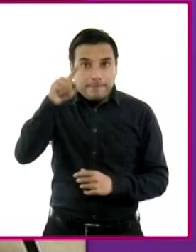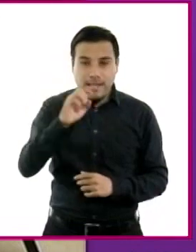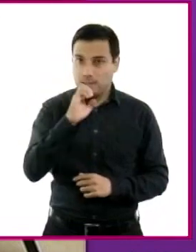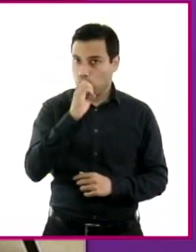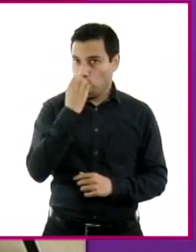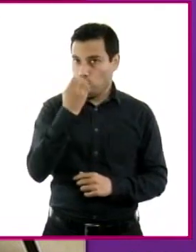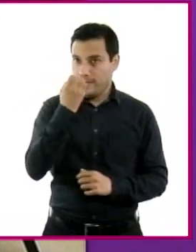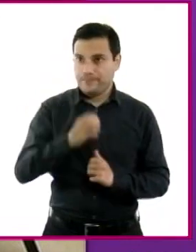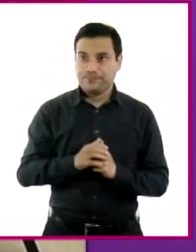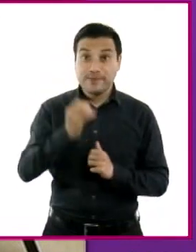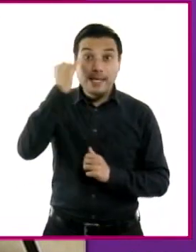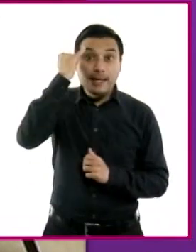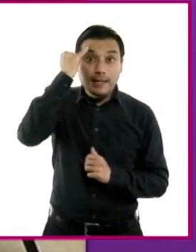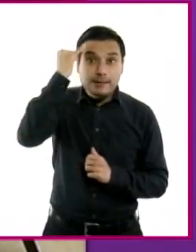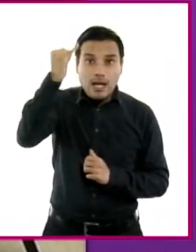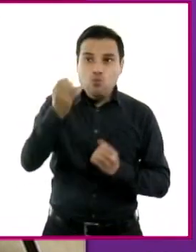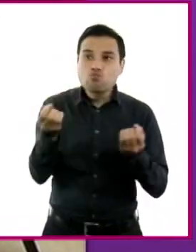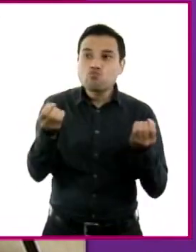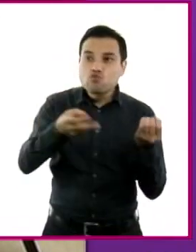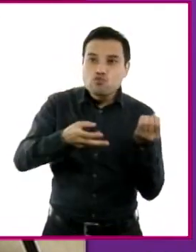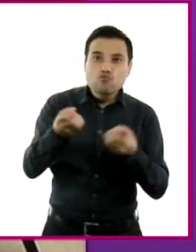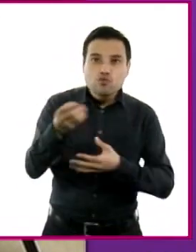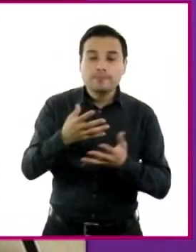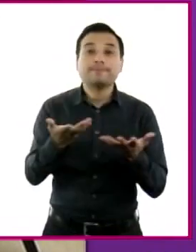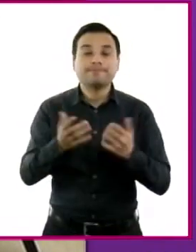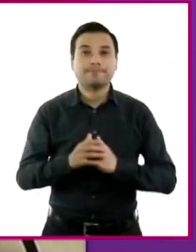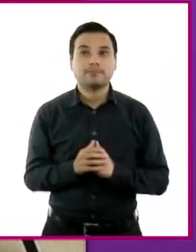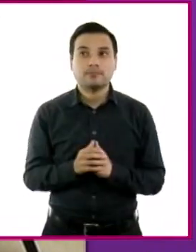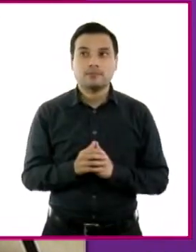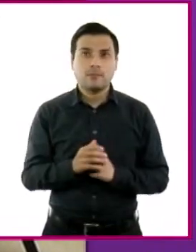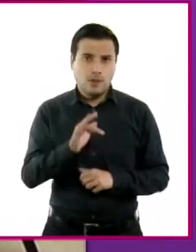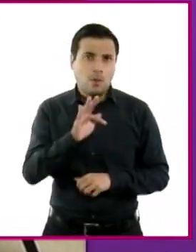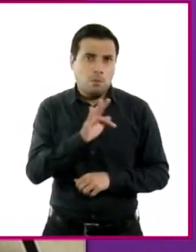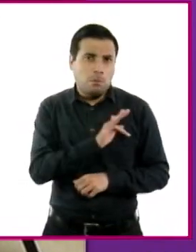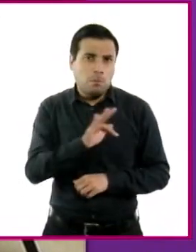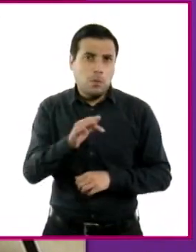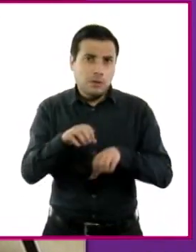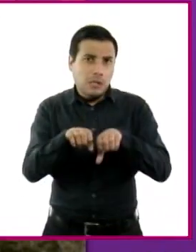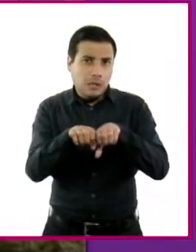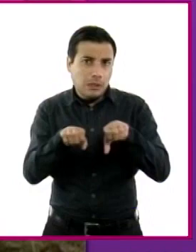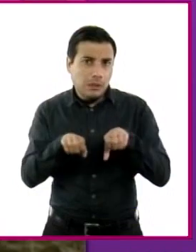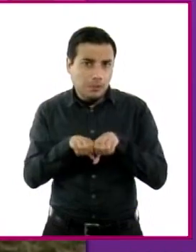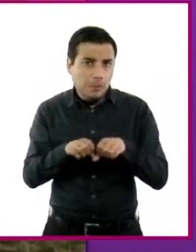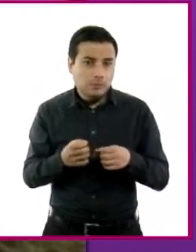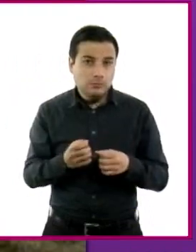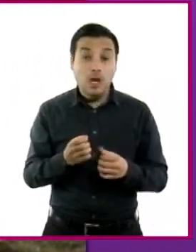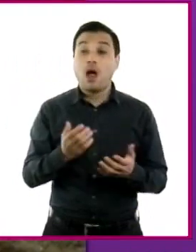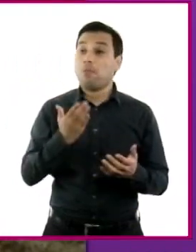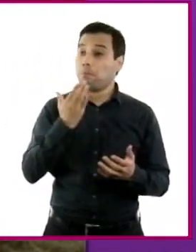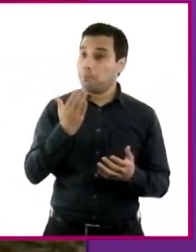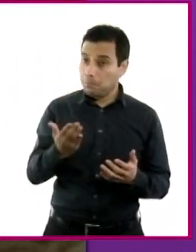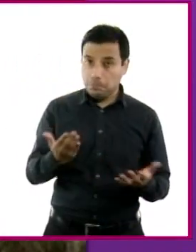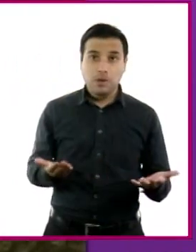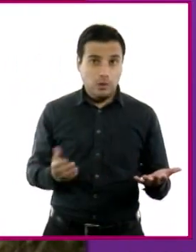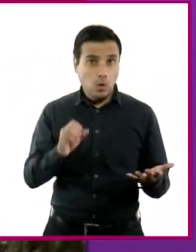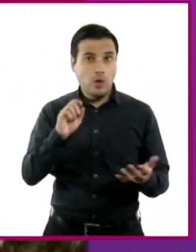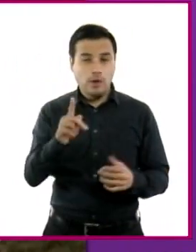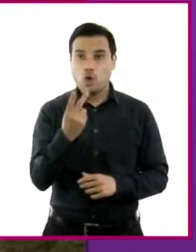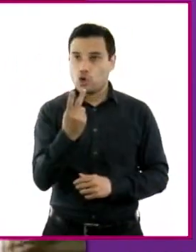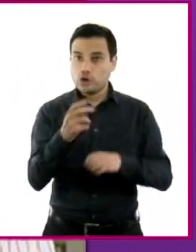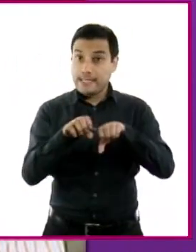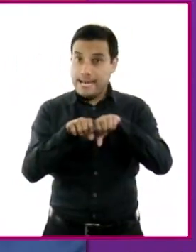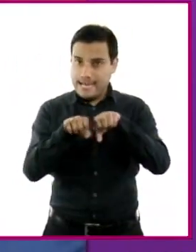Any ideas? Why don't we work in teams? Great! We have to make 2 teams